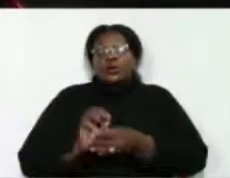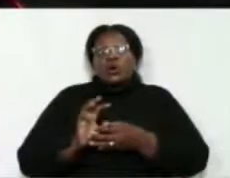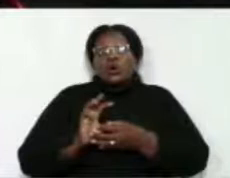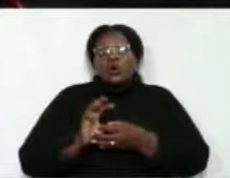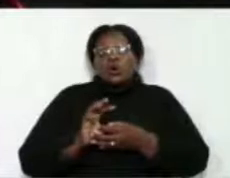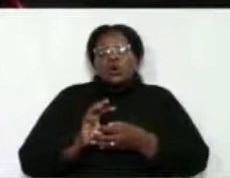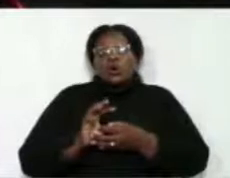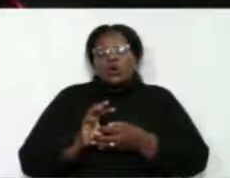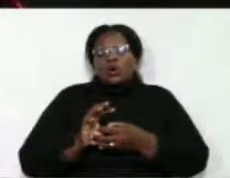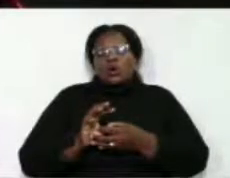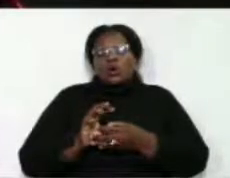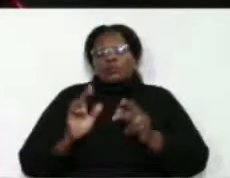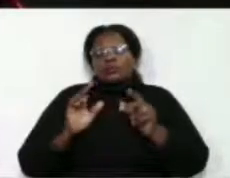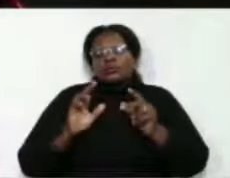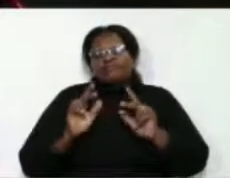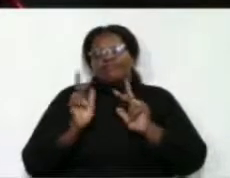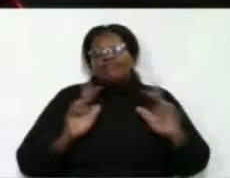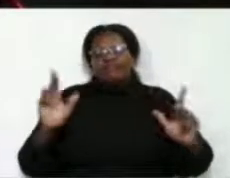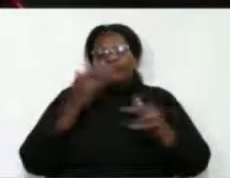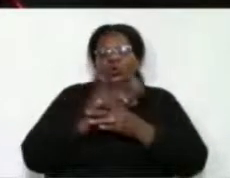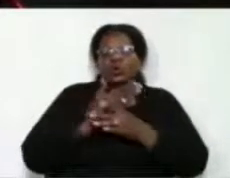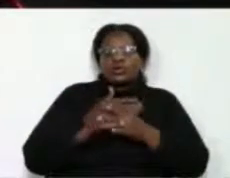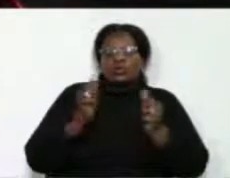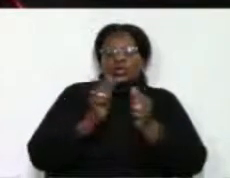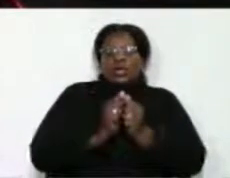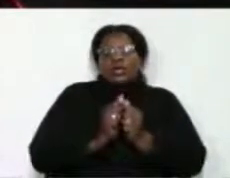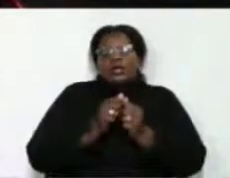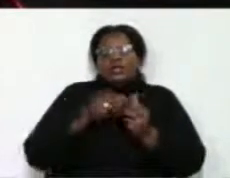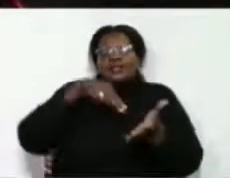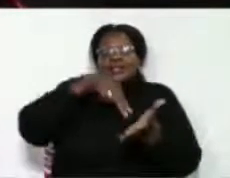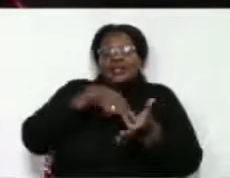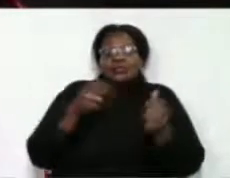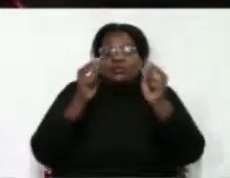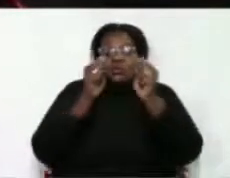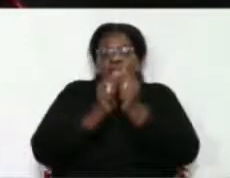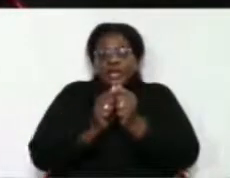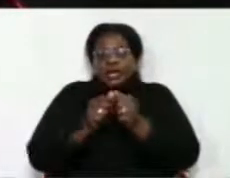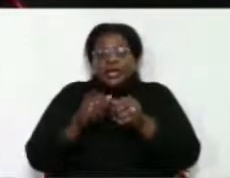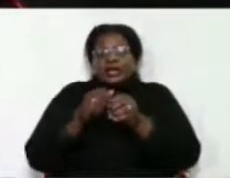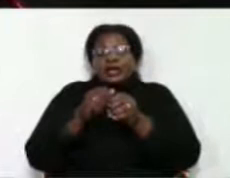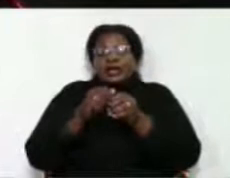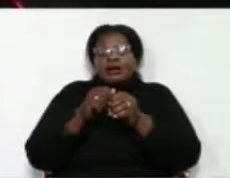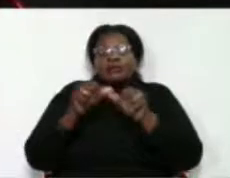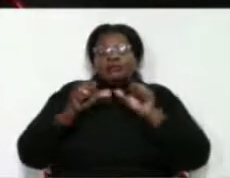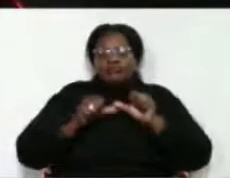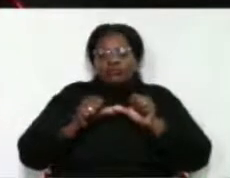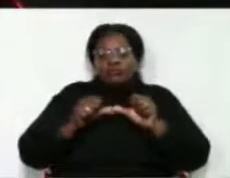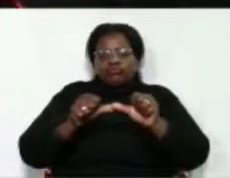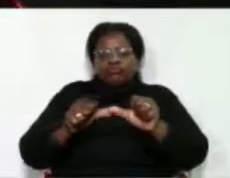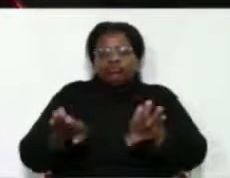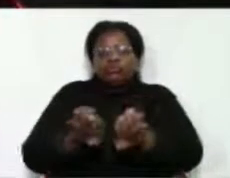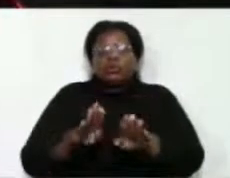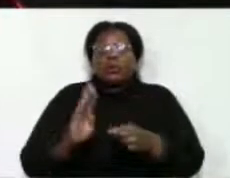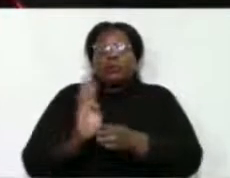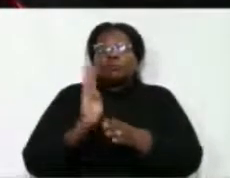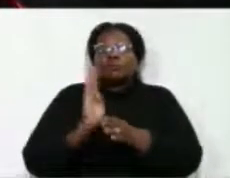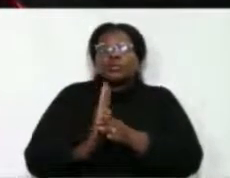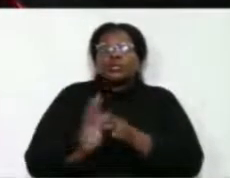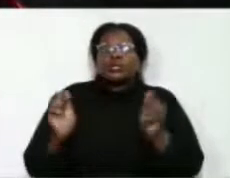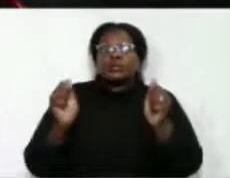and go forward and drive a business together. Excellent. All right. Now, I hope you have